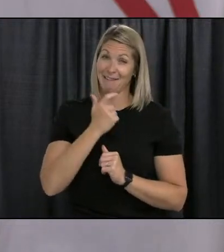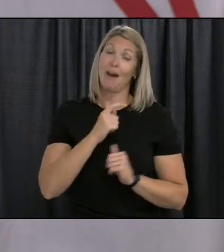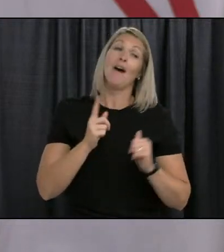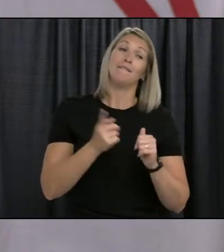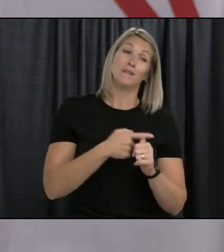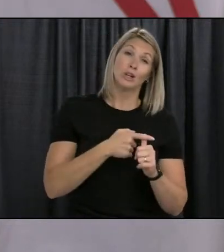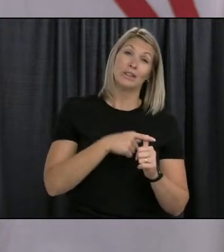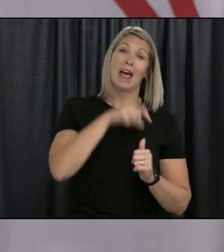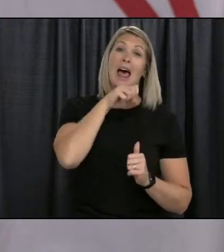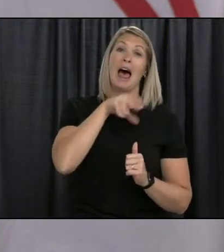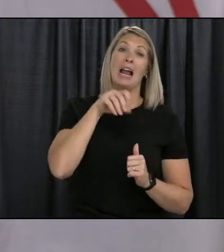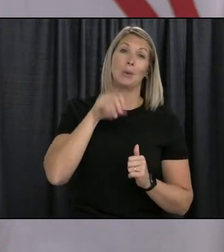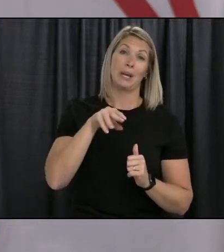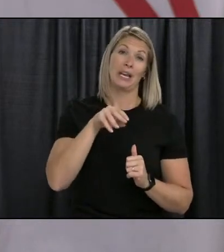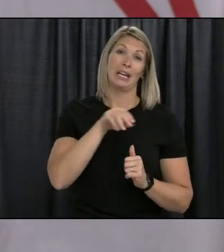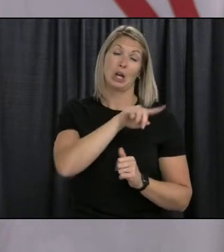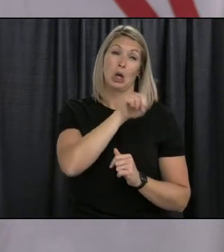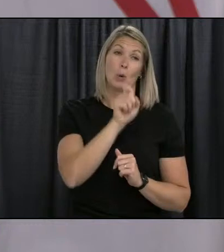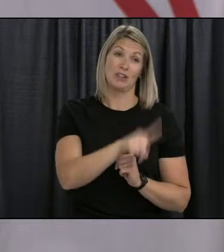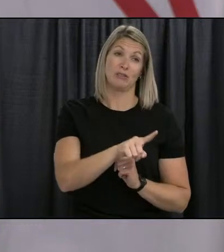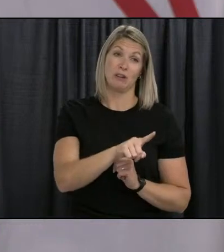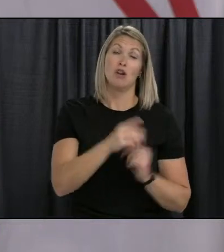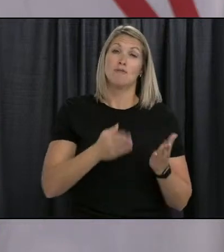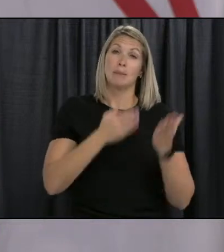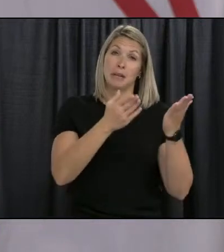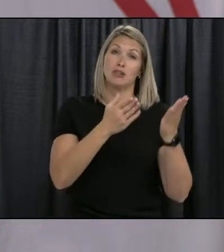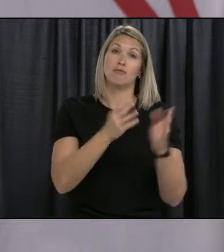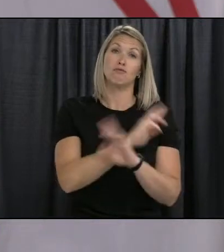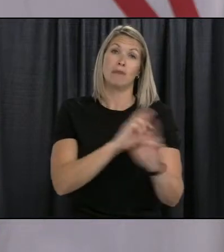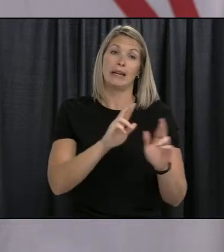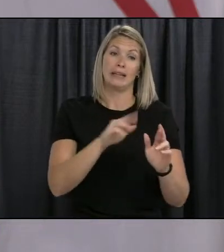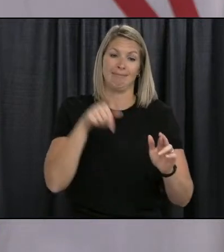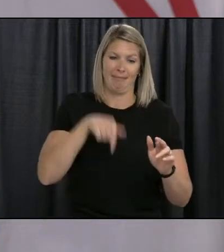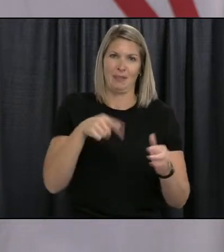Halloween question, I hope it'll be out by the end of the week.